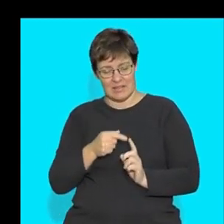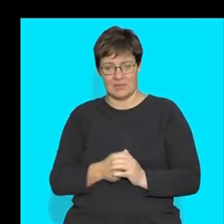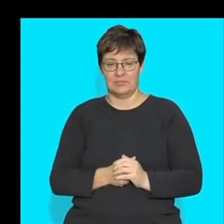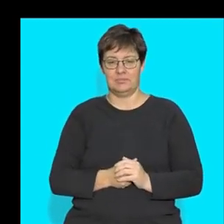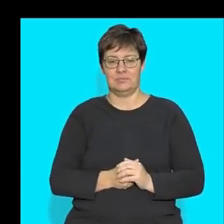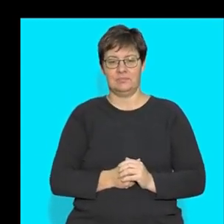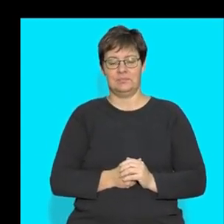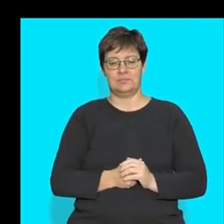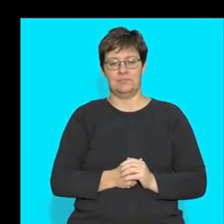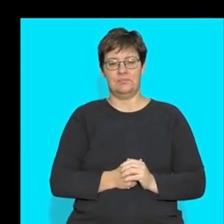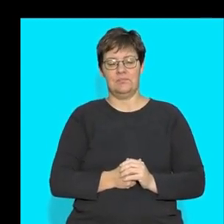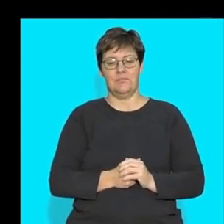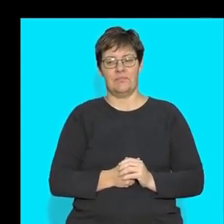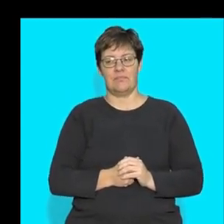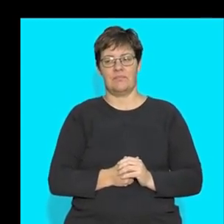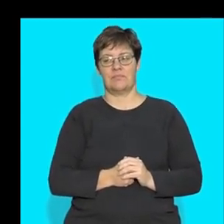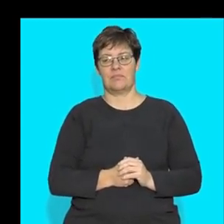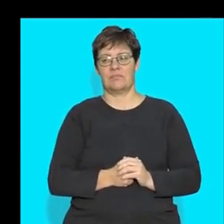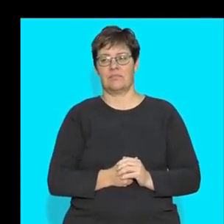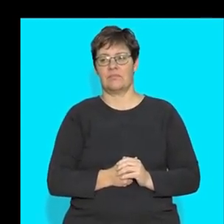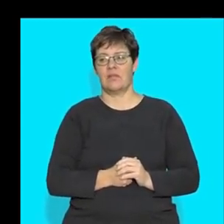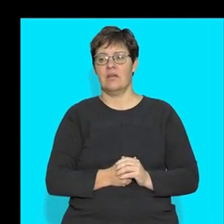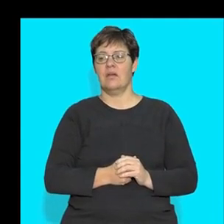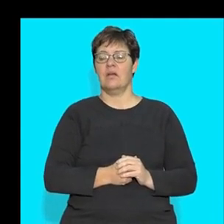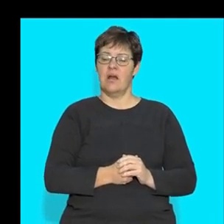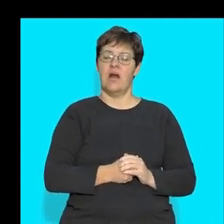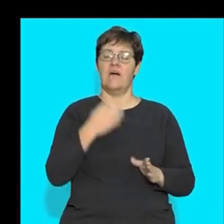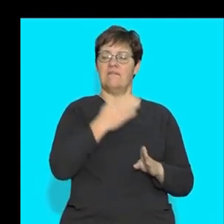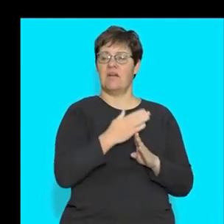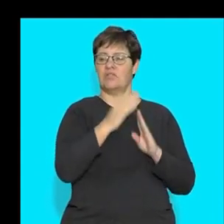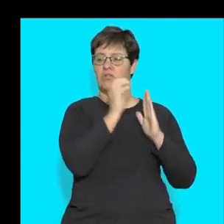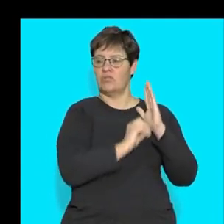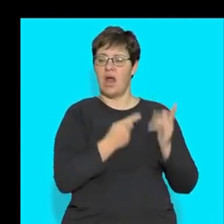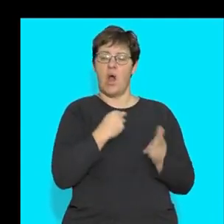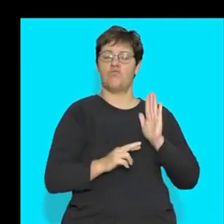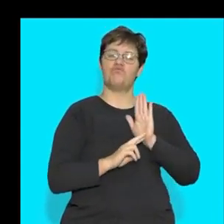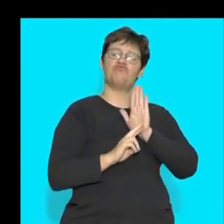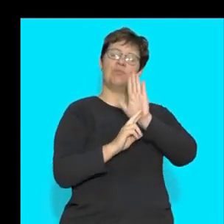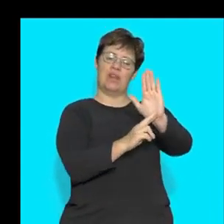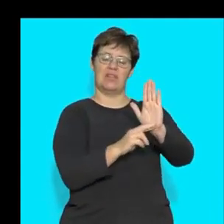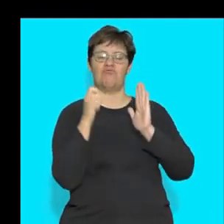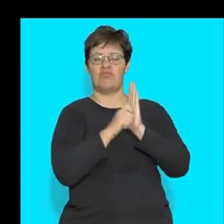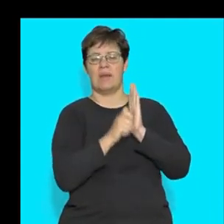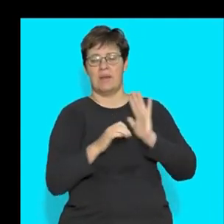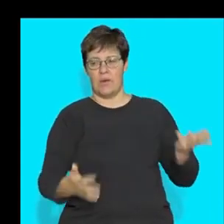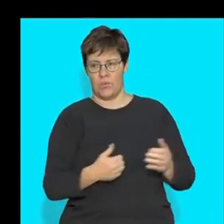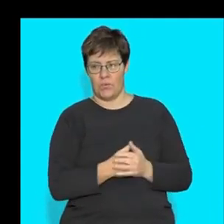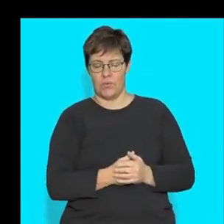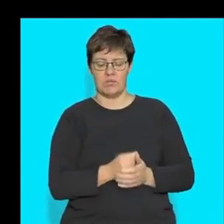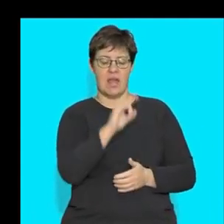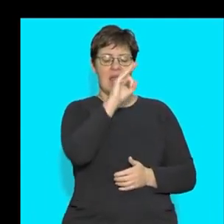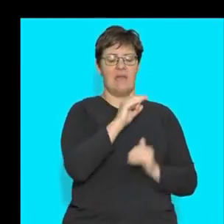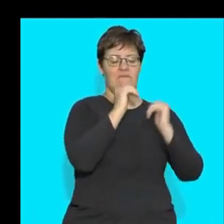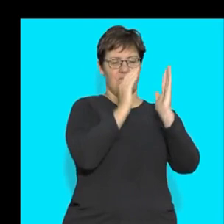that particular relationship. Now, function notation, remember this is how we represent the functions. We